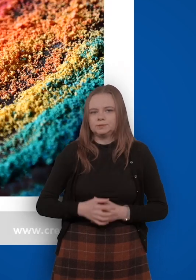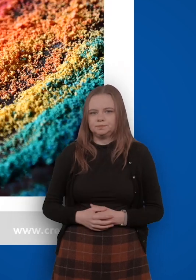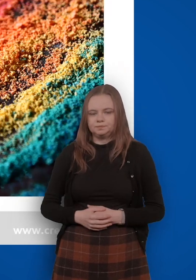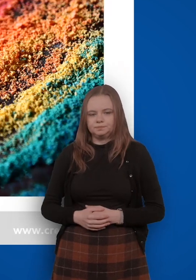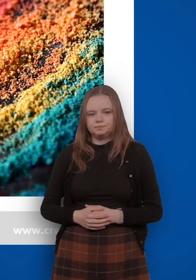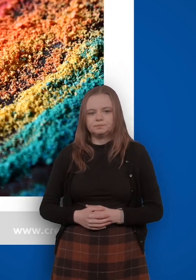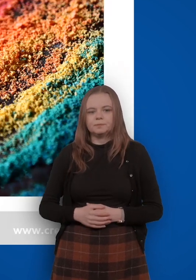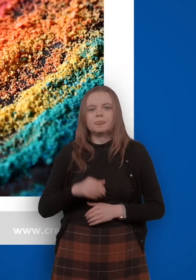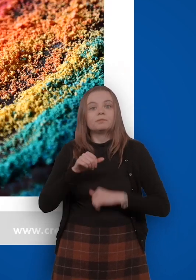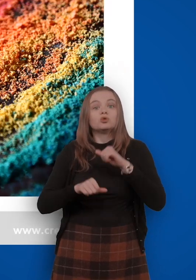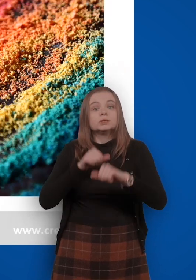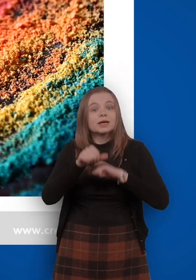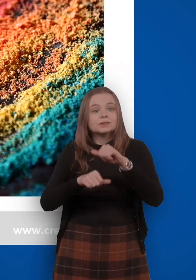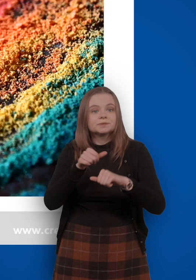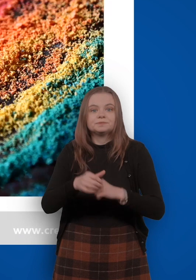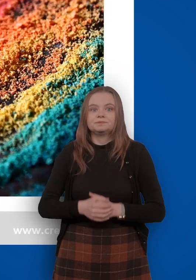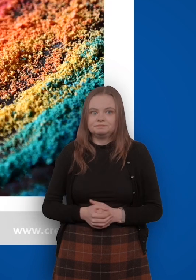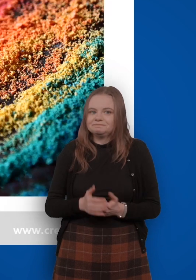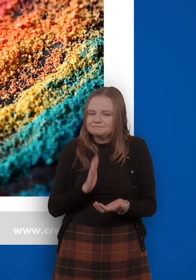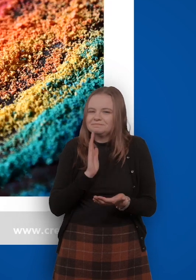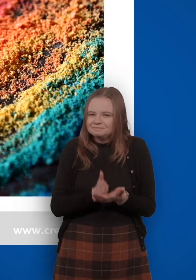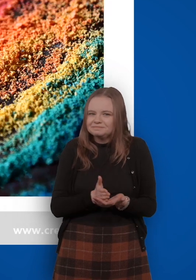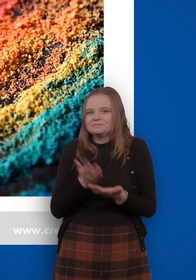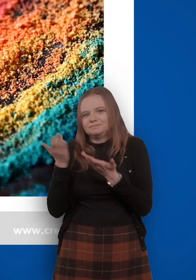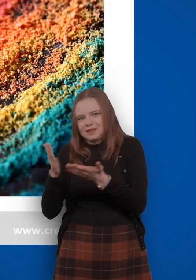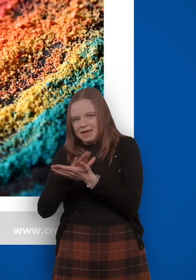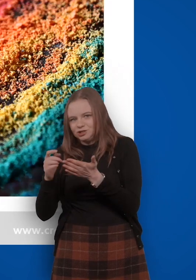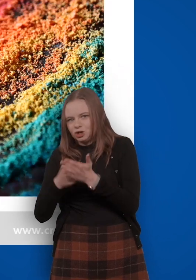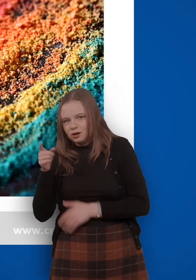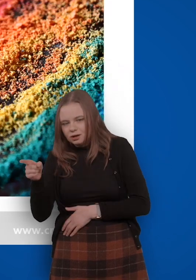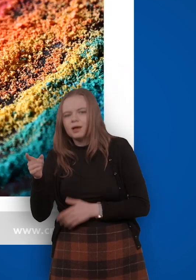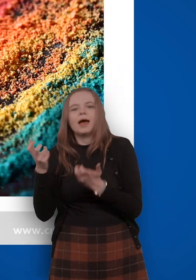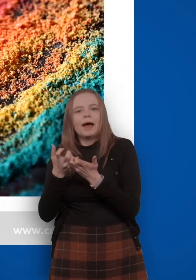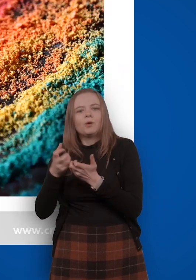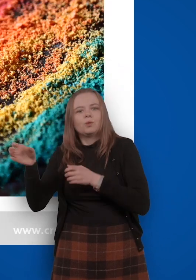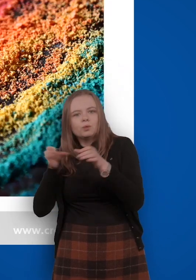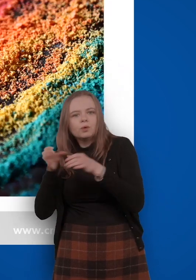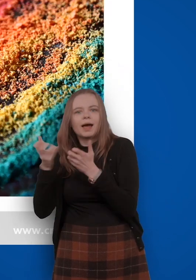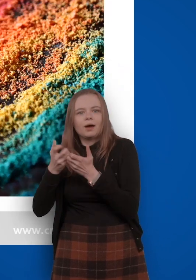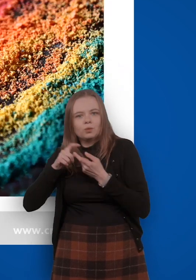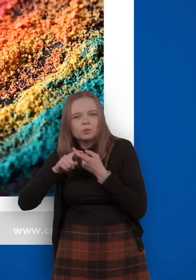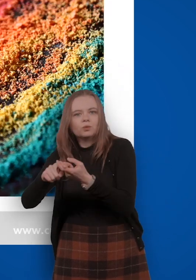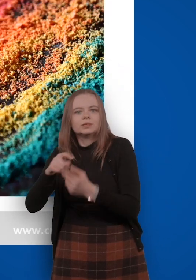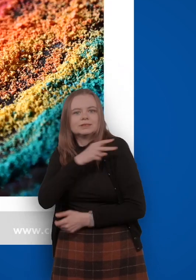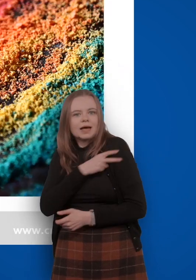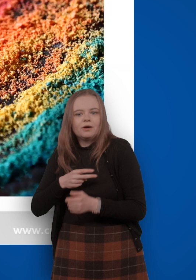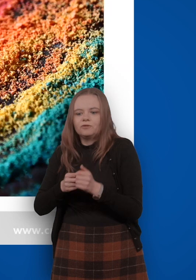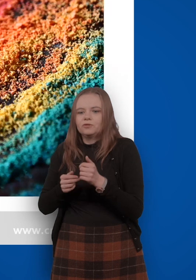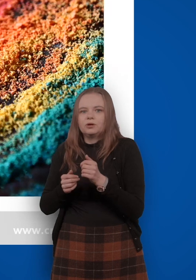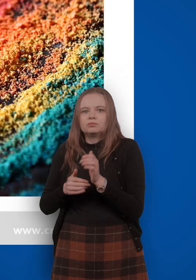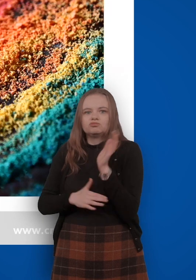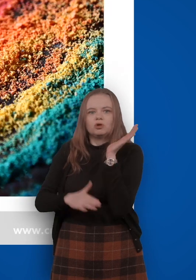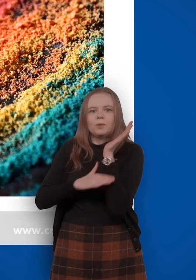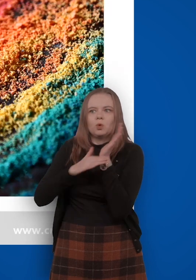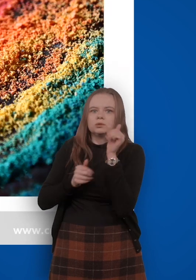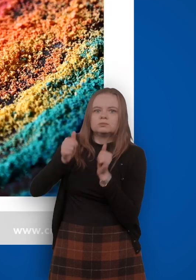then processes, sure, we're looking at HR processes, like how do we recruit, how do we retain staff and promote people, but also how